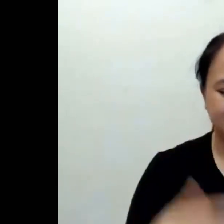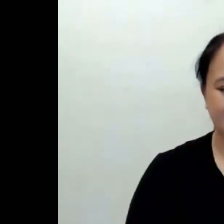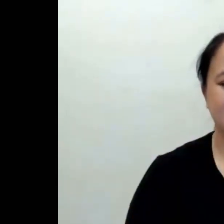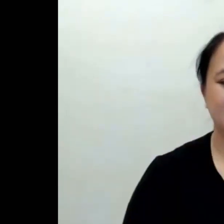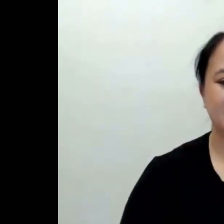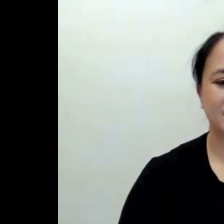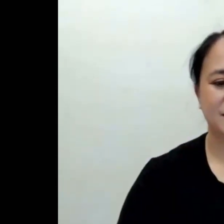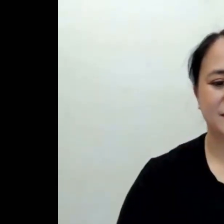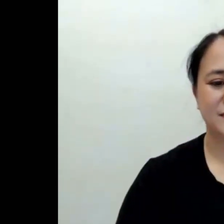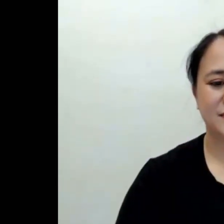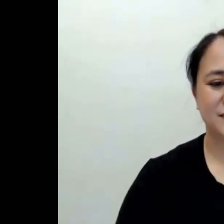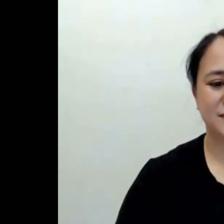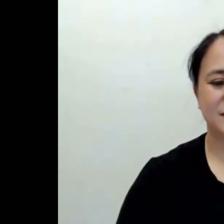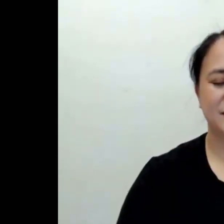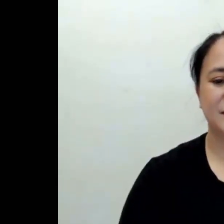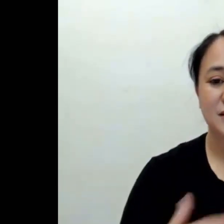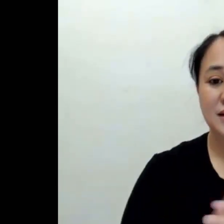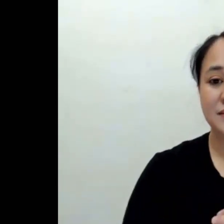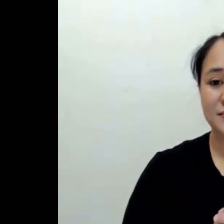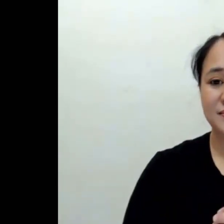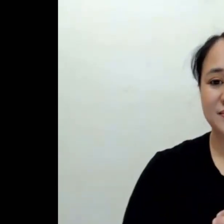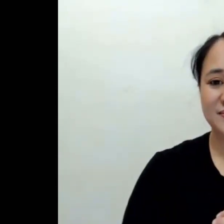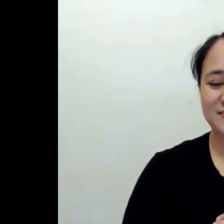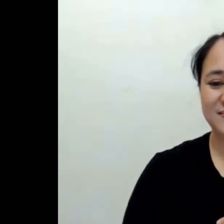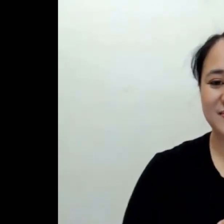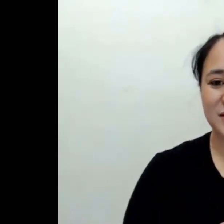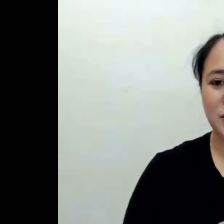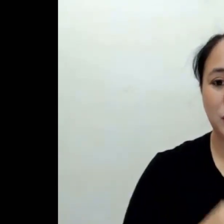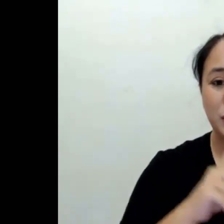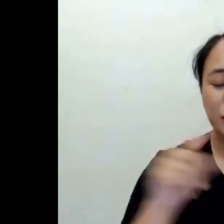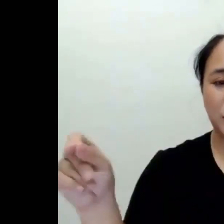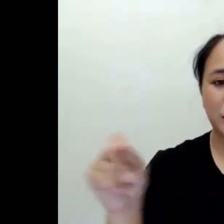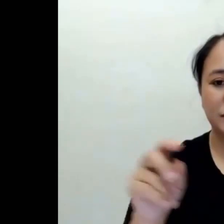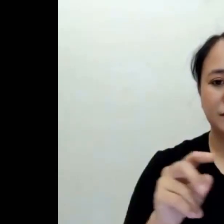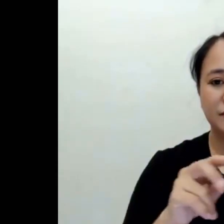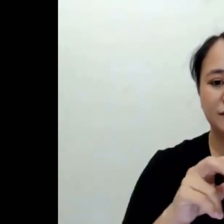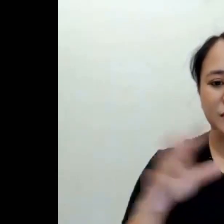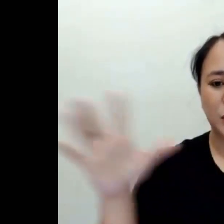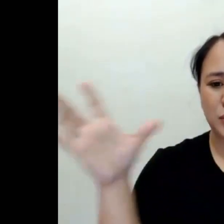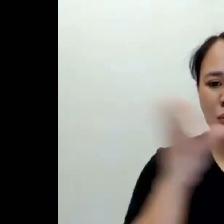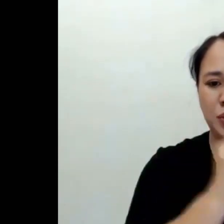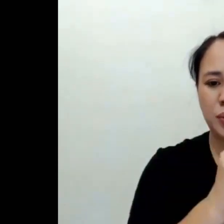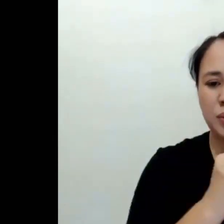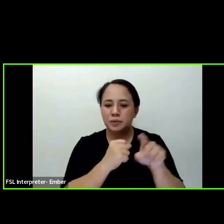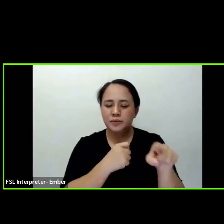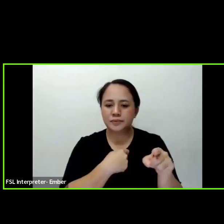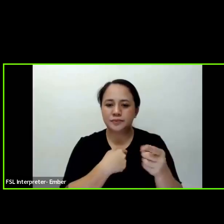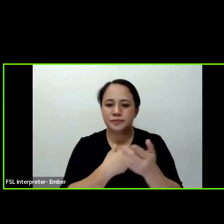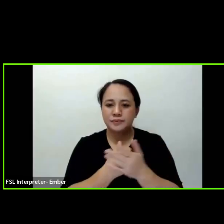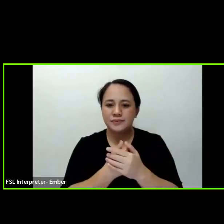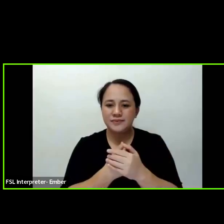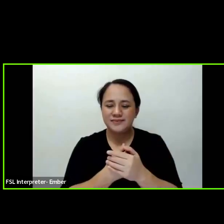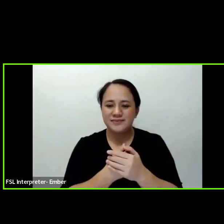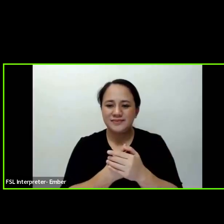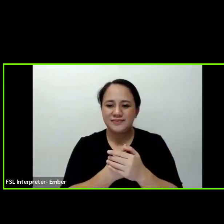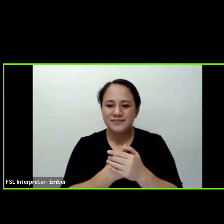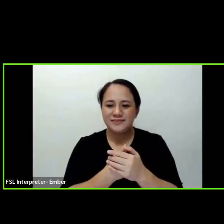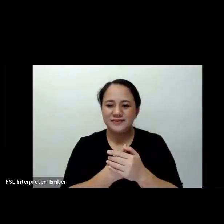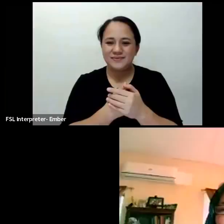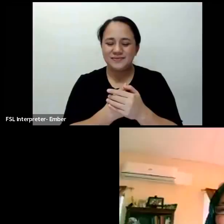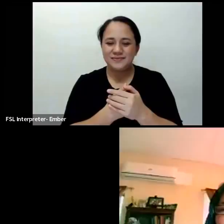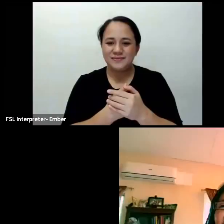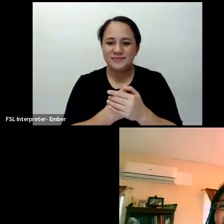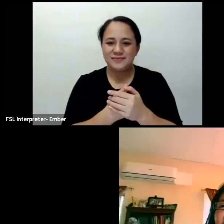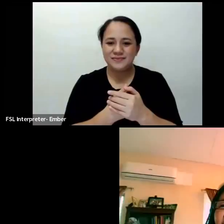Ma'am Grace. That's a quick overview of Demo 210 and 211.